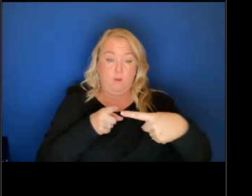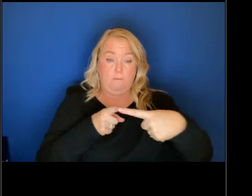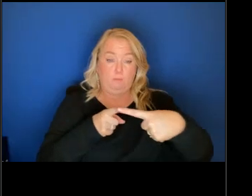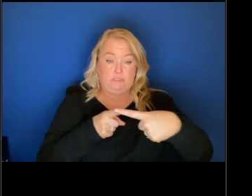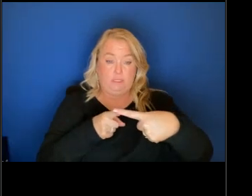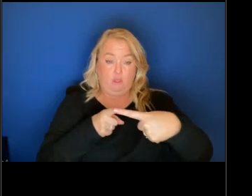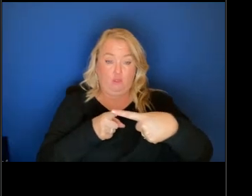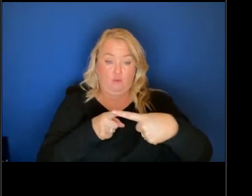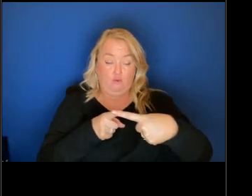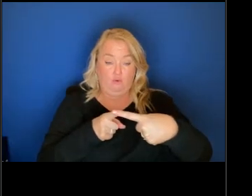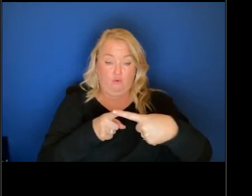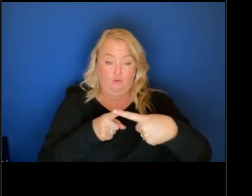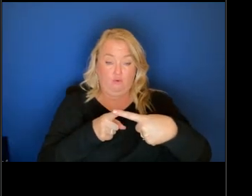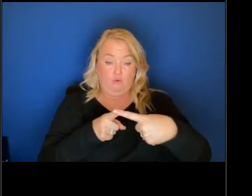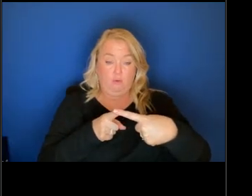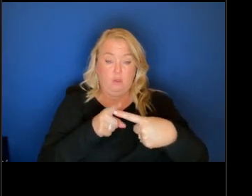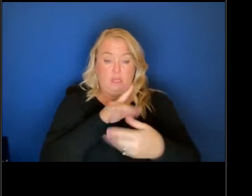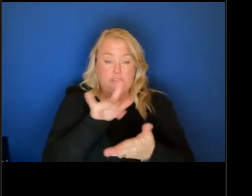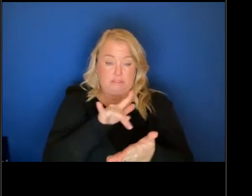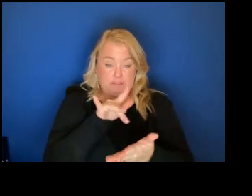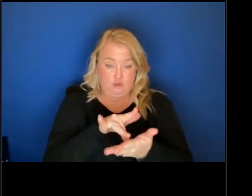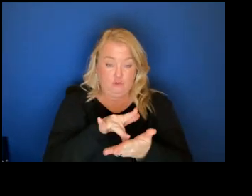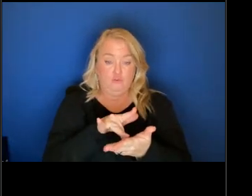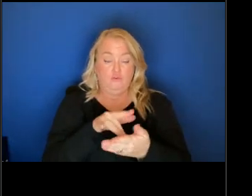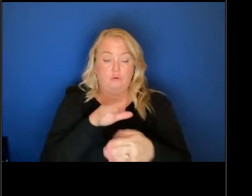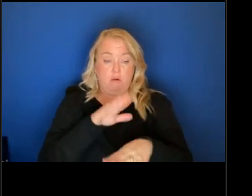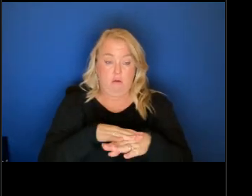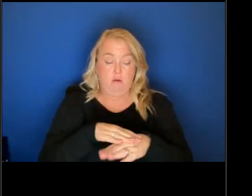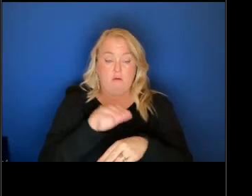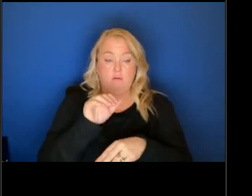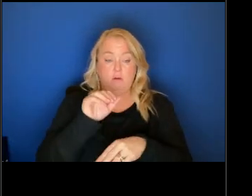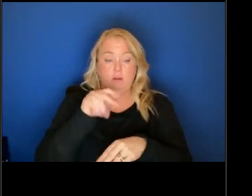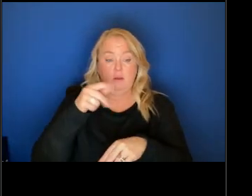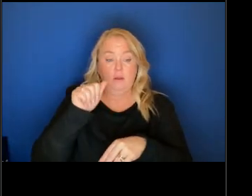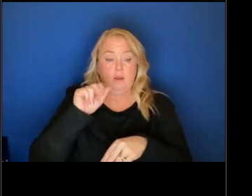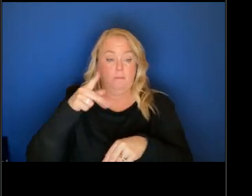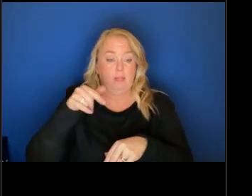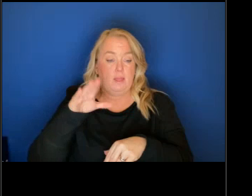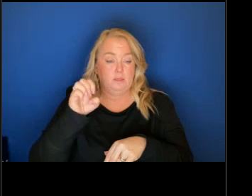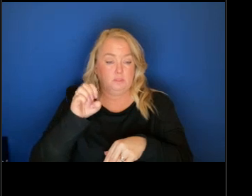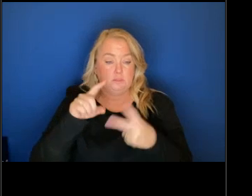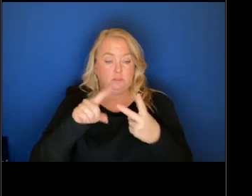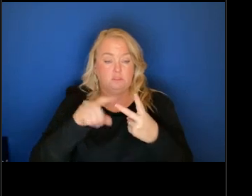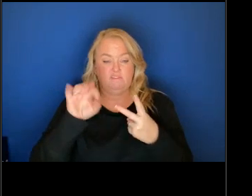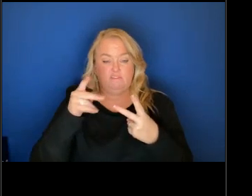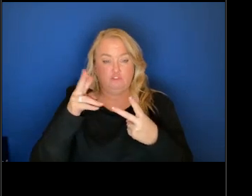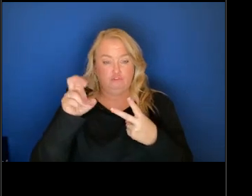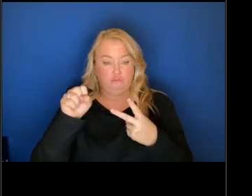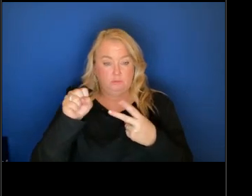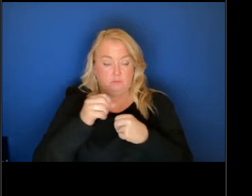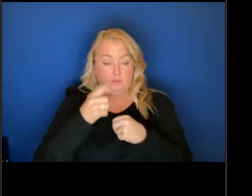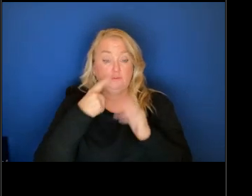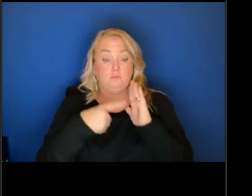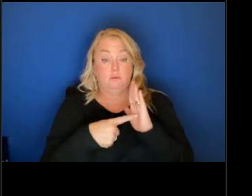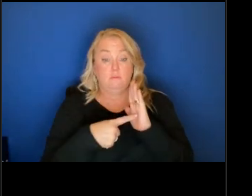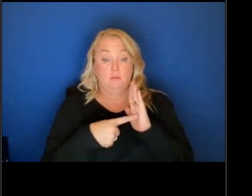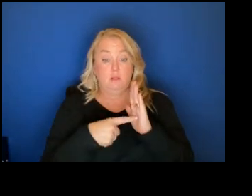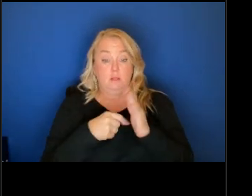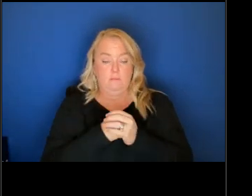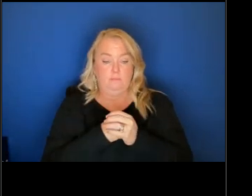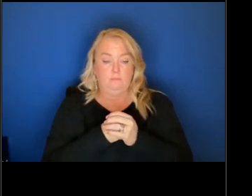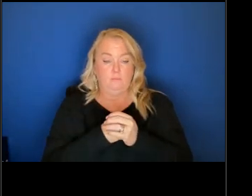to and centered on the appliance or fixture. For example,